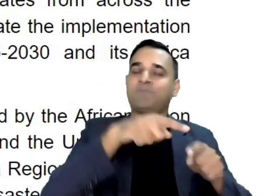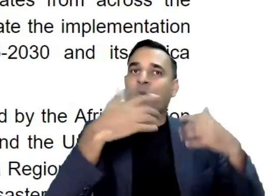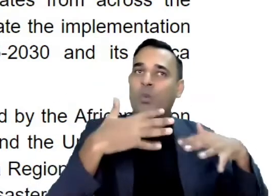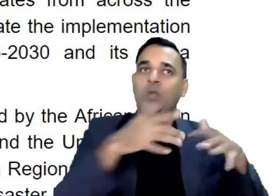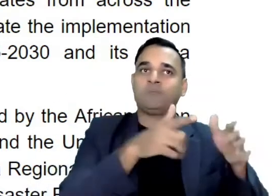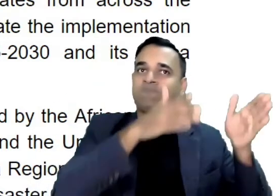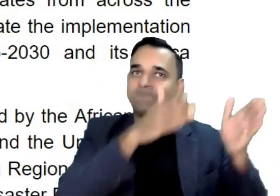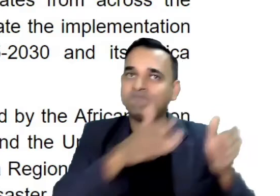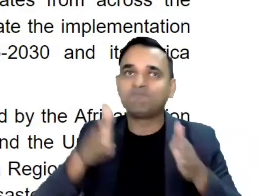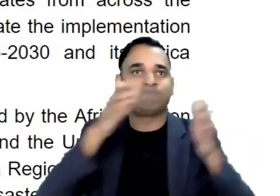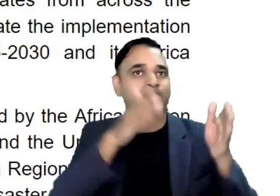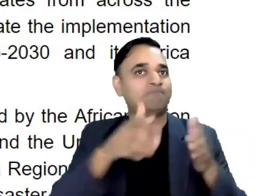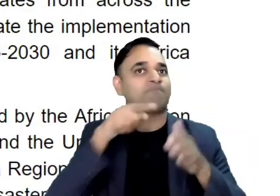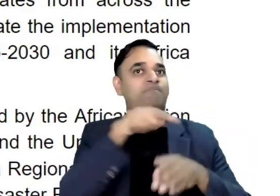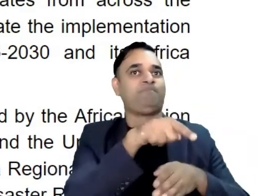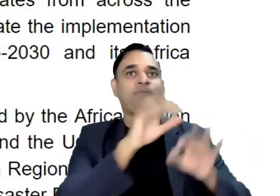Disaster Risk Reduction